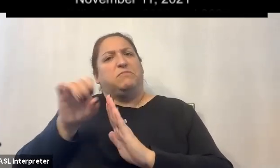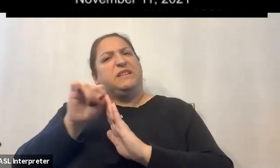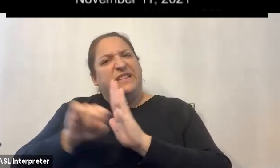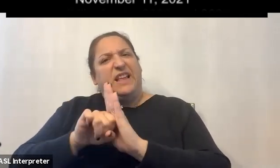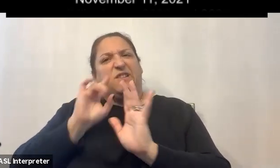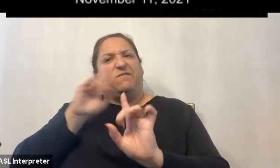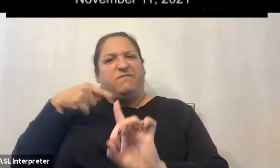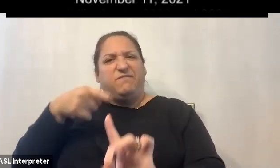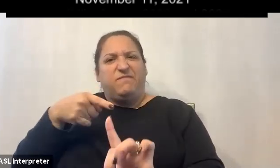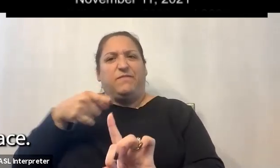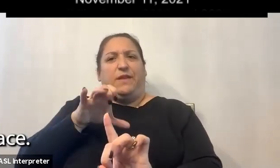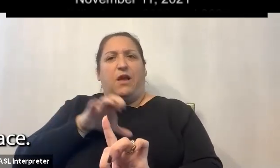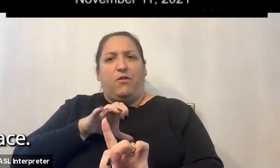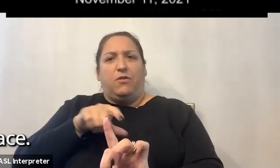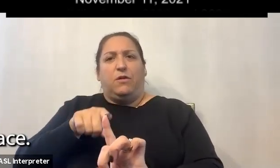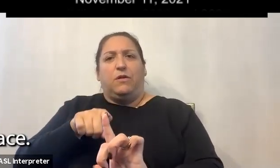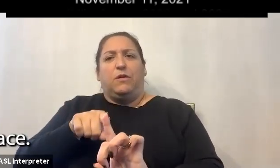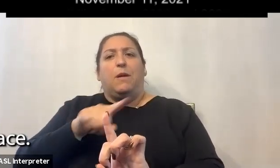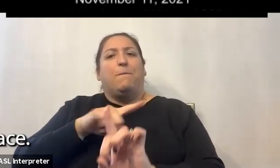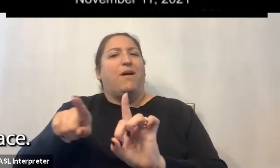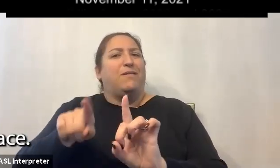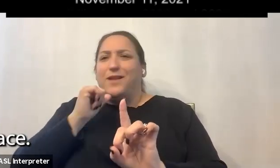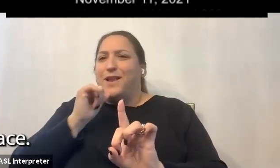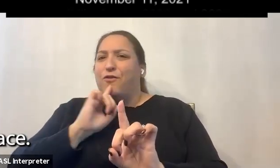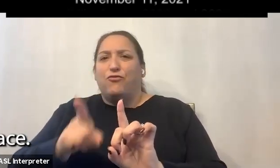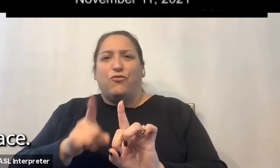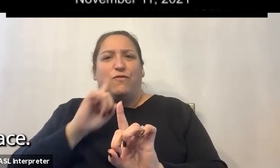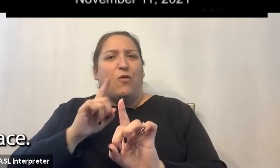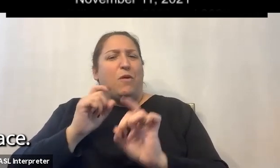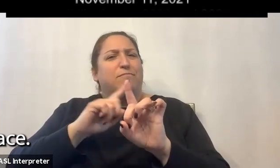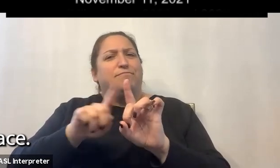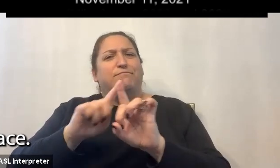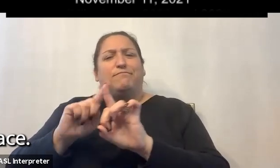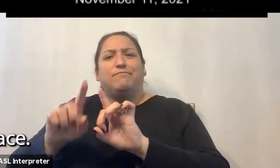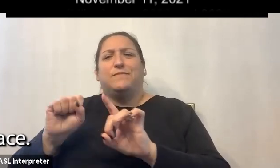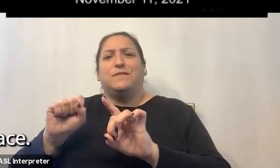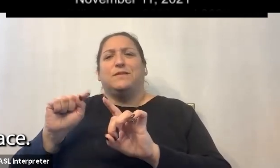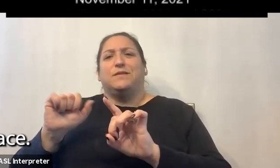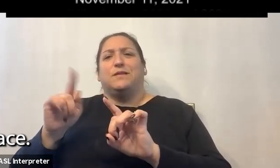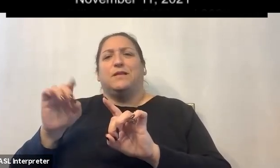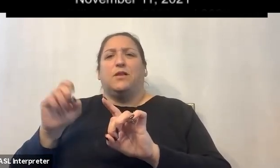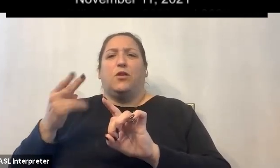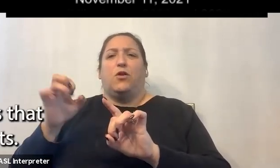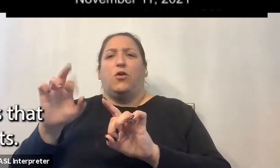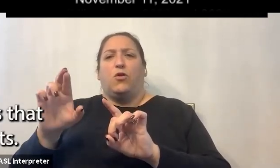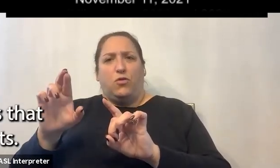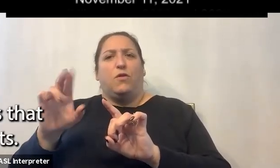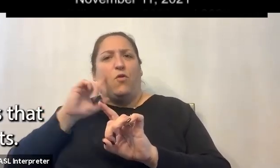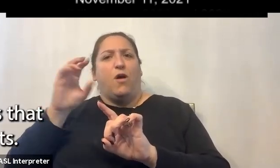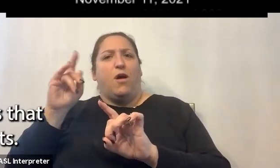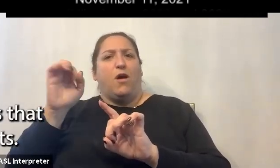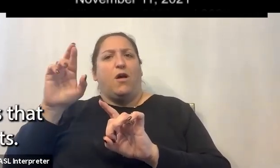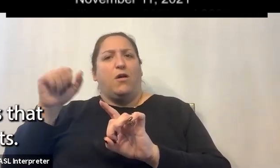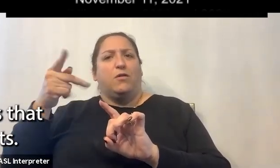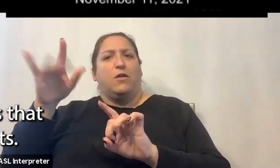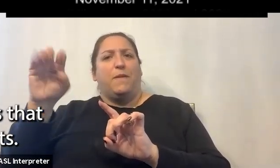state-centric characteristic, but that is not true to the multi-stakeholder nature of outer space. Outer space